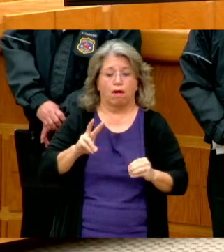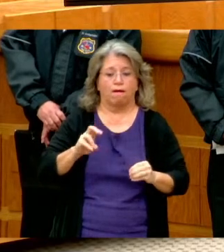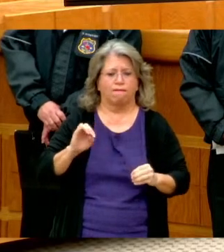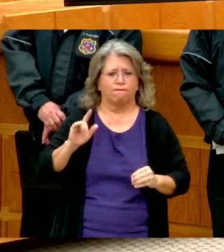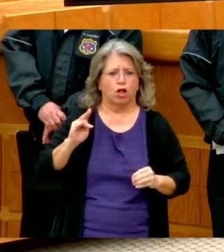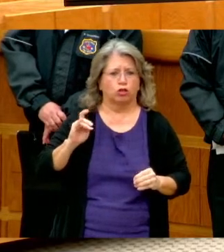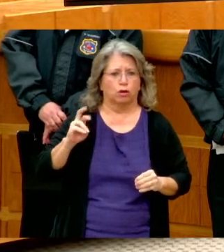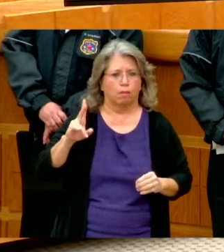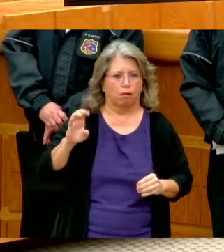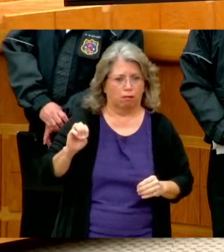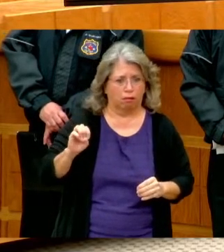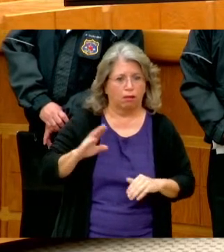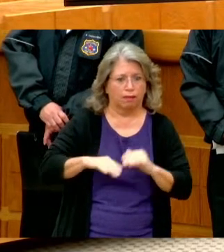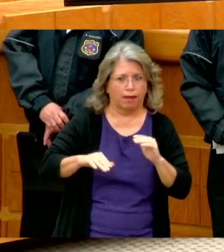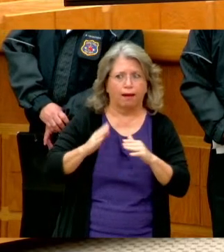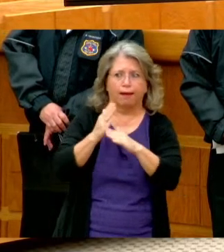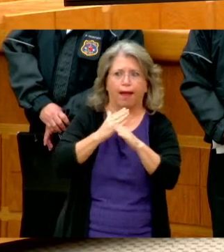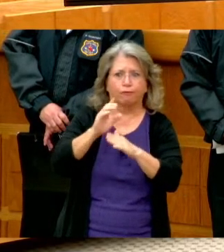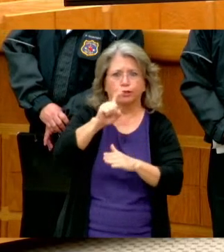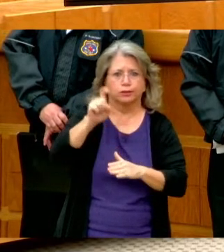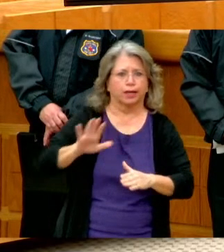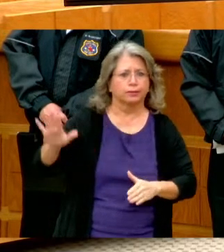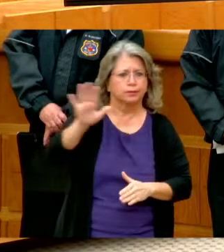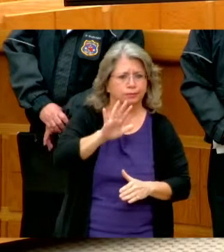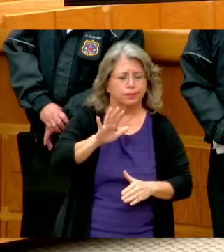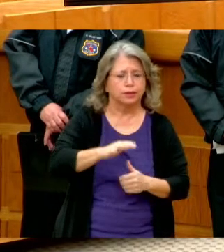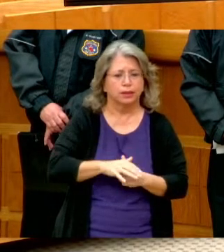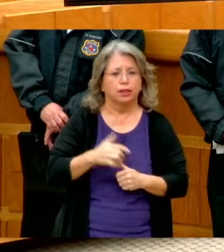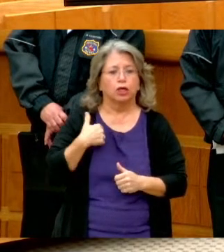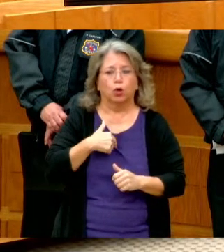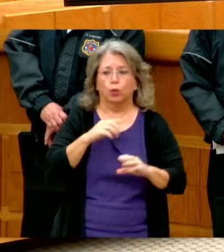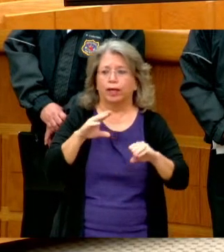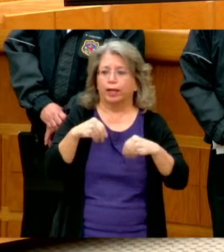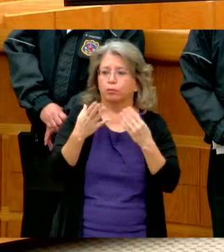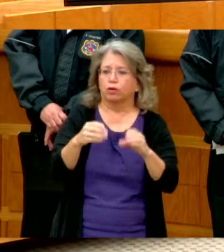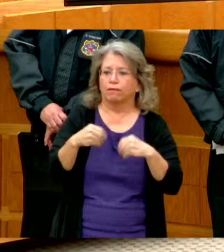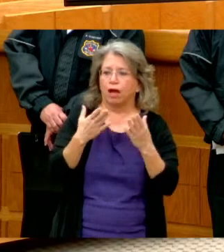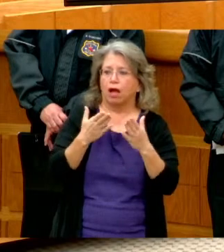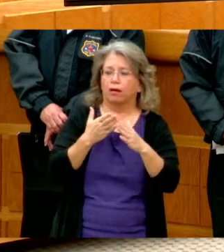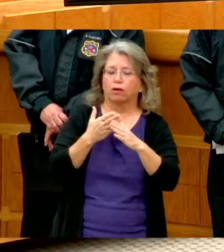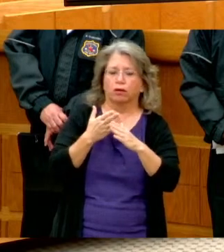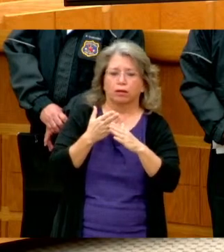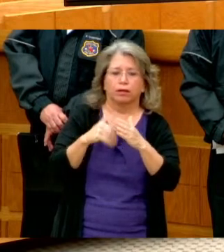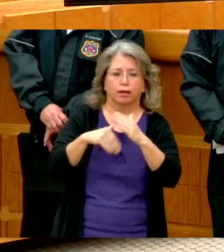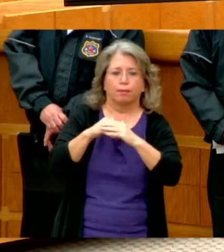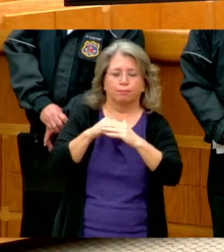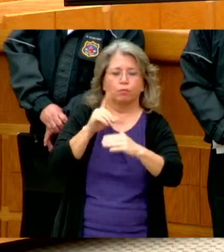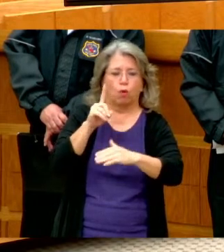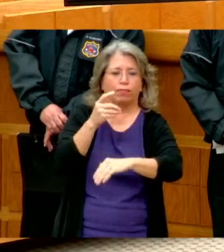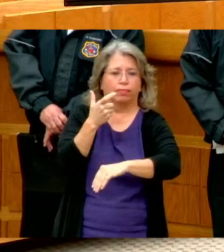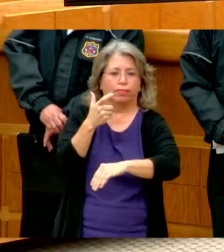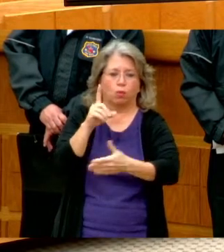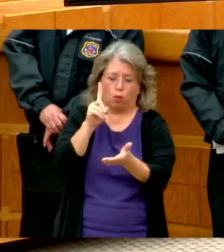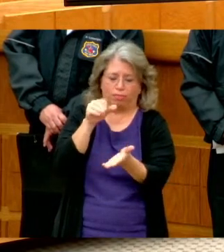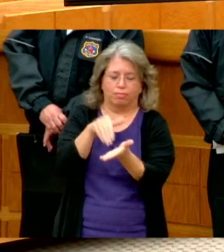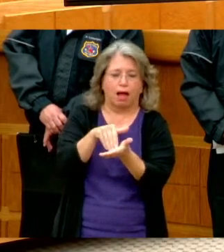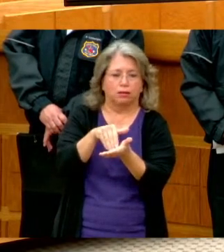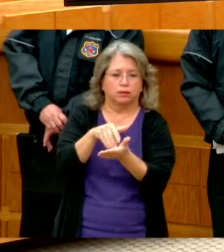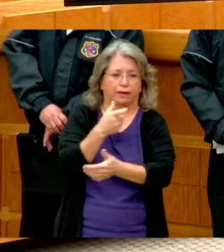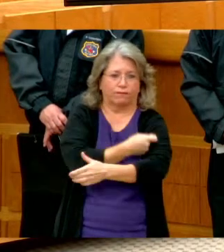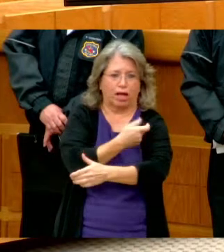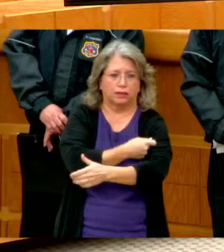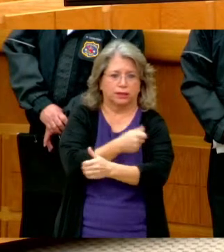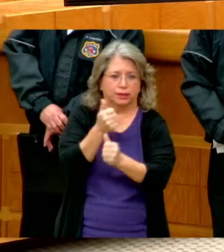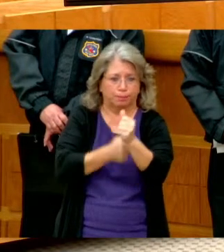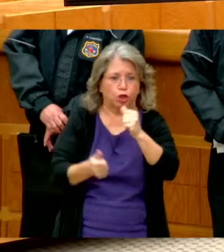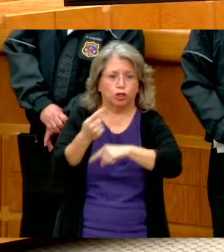we can deliver up to 1,000 vaccinations per day. Don't tell, I think we can do more, but I'm going to guarantee that we can do 1,000 a day. And we can